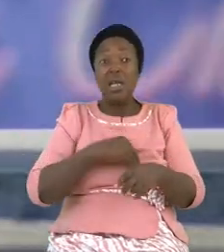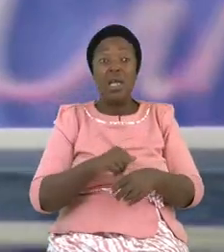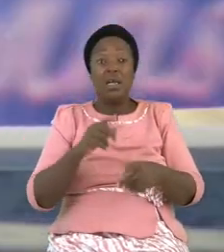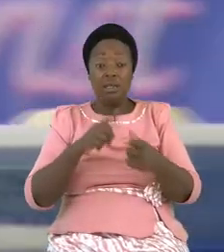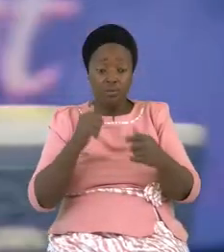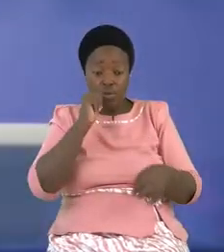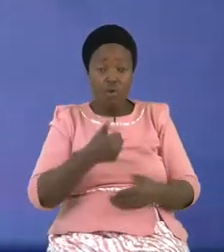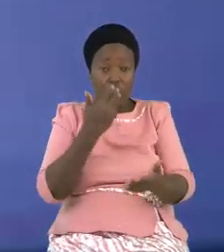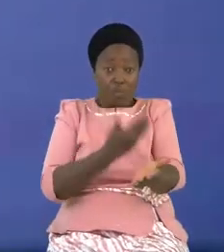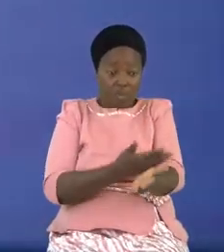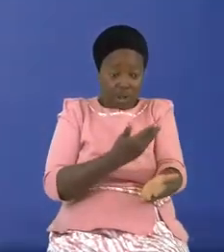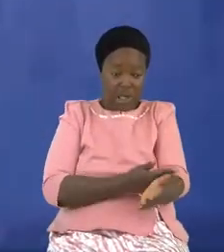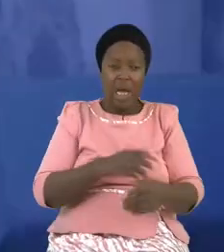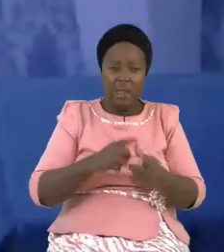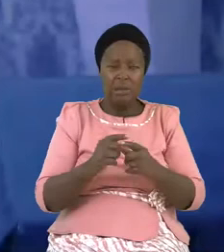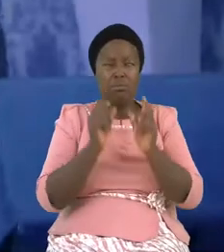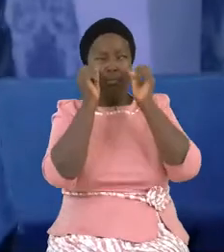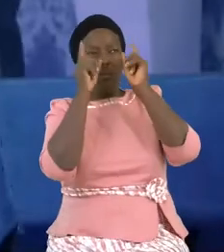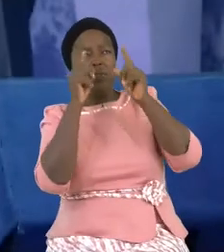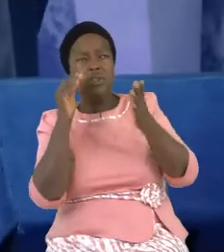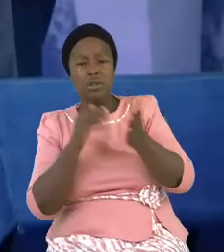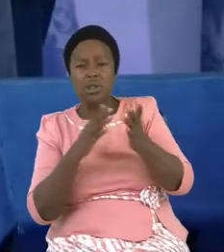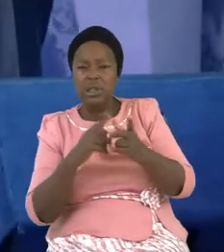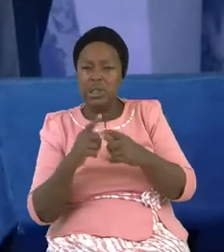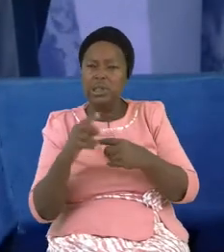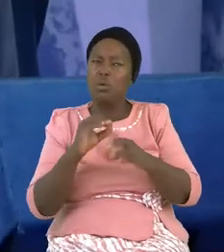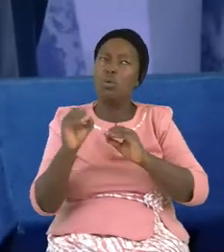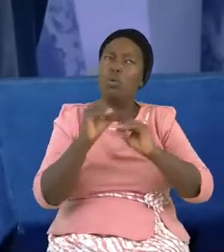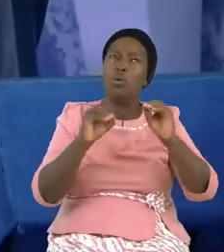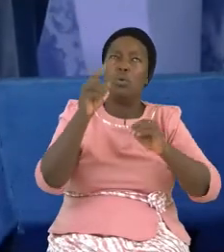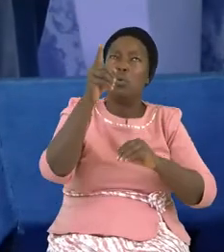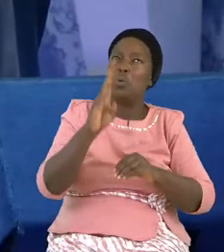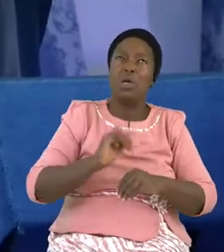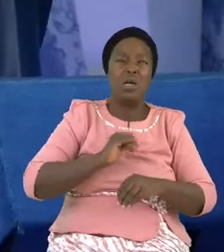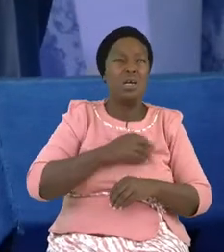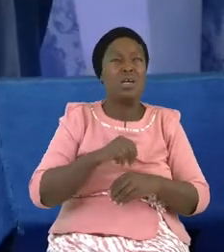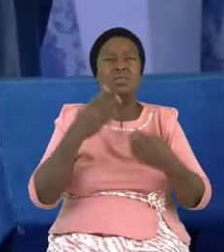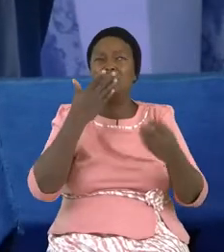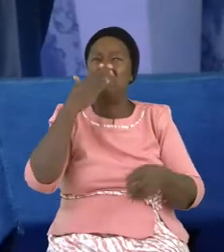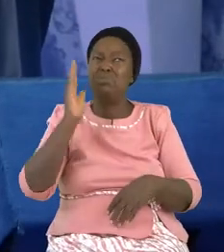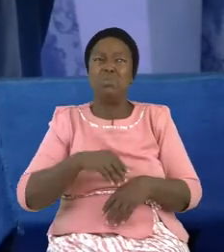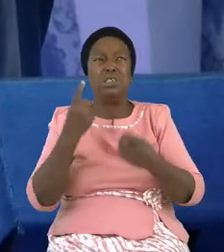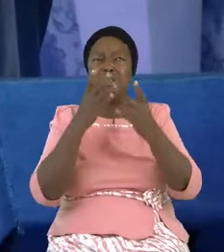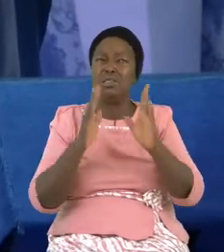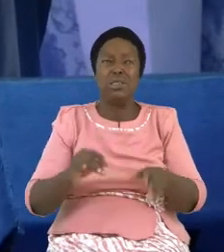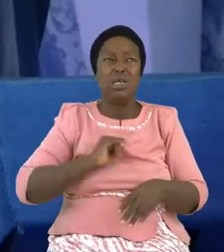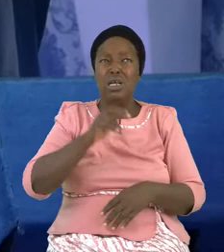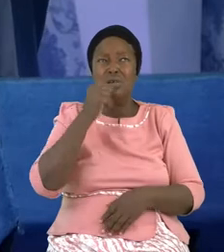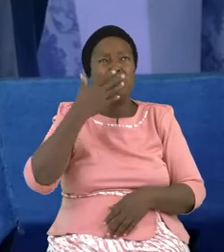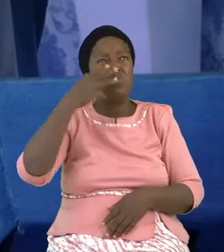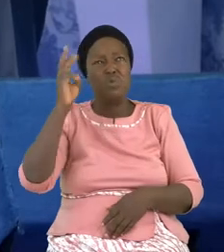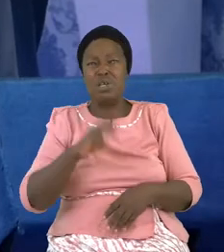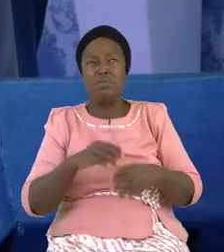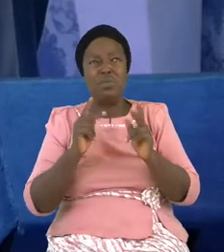wake up again and they say, oh God, I'm a miserable sinner. I'm a miserable person. I'm a